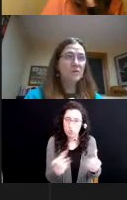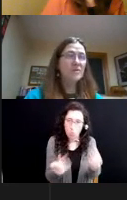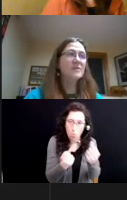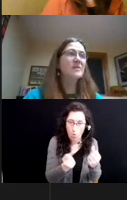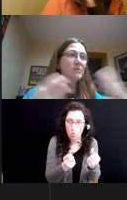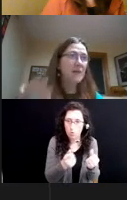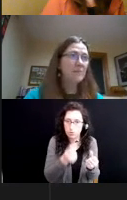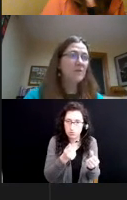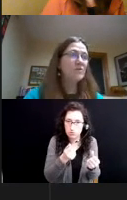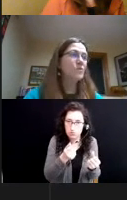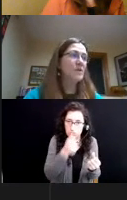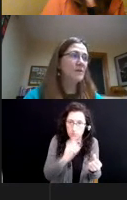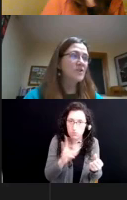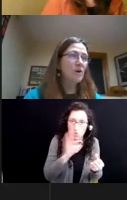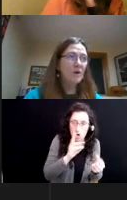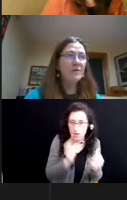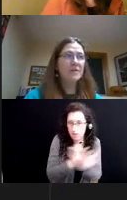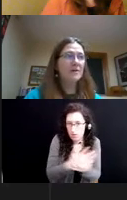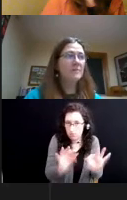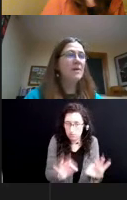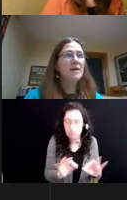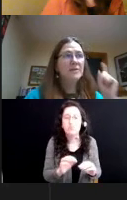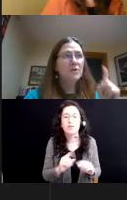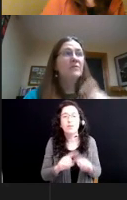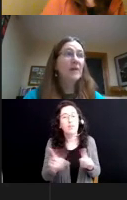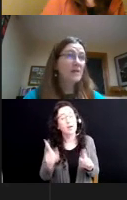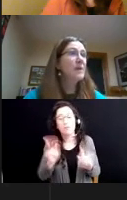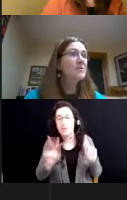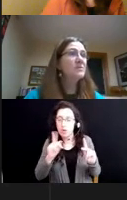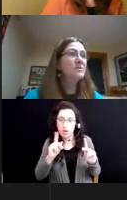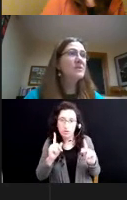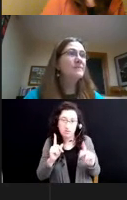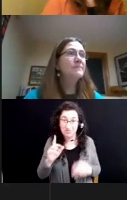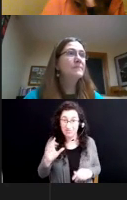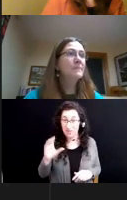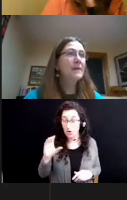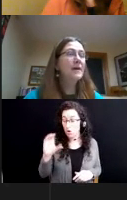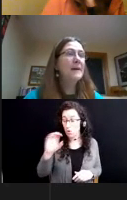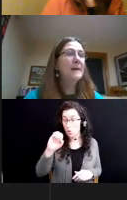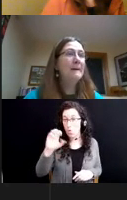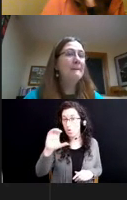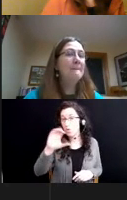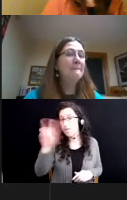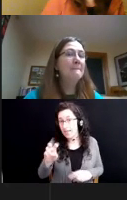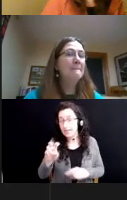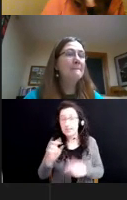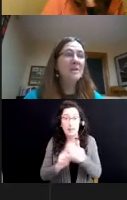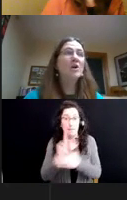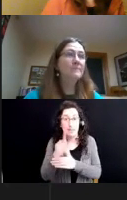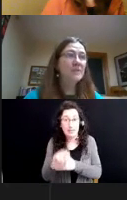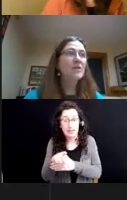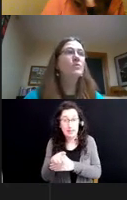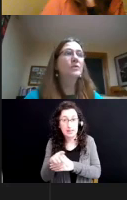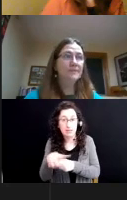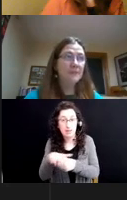more resources, and their plant breeders working on this all the time at the Corvallis Plant Material Center. And, but